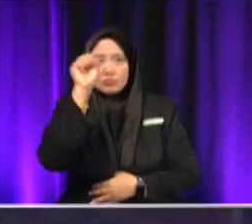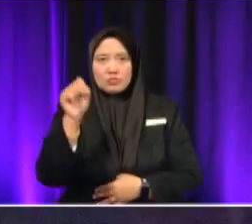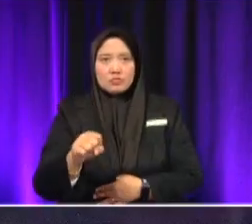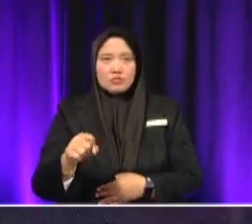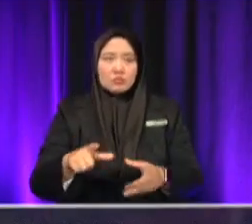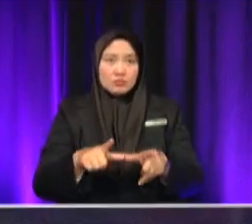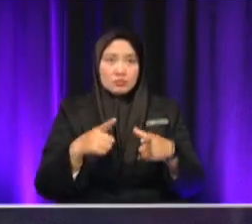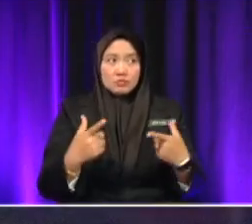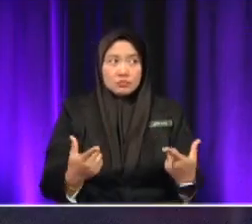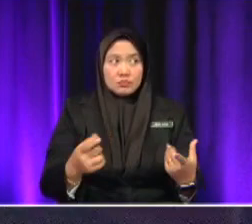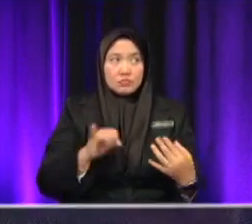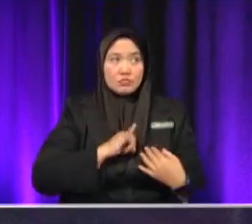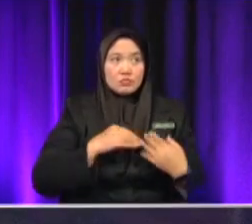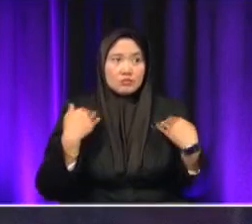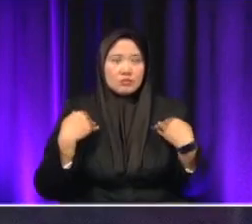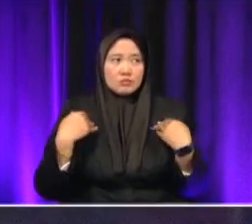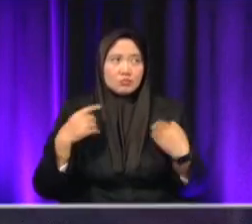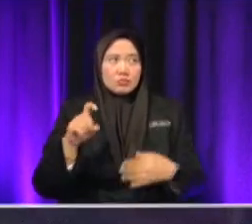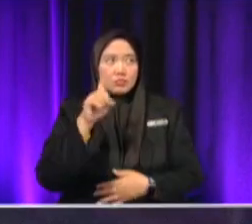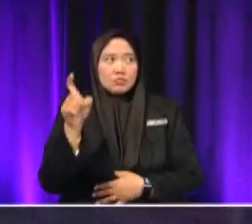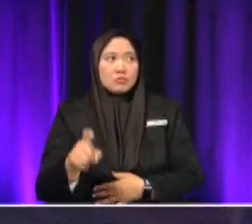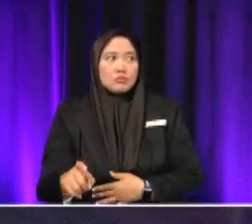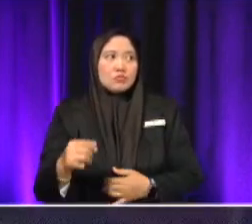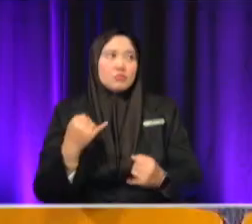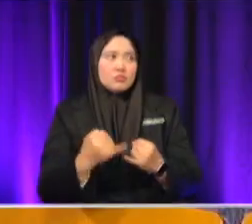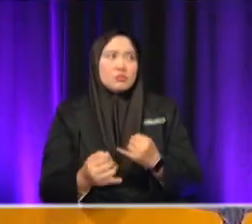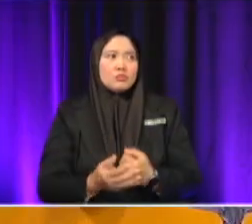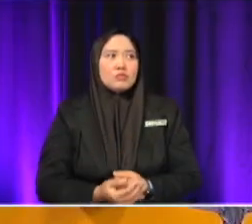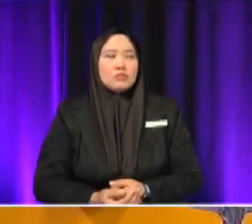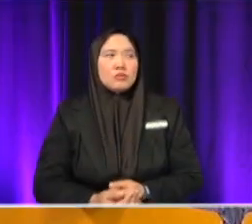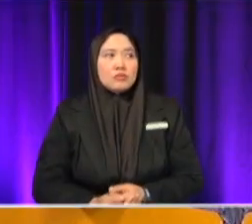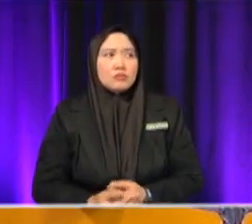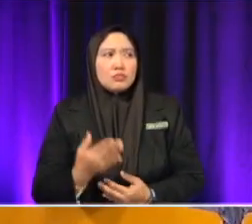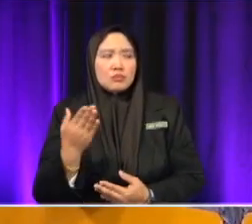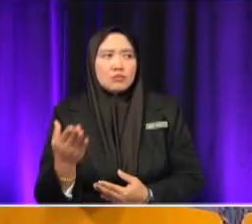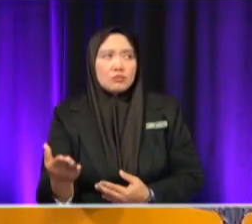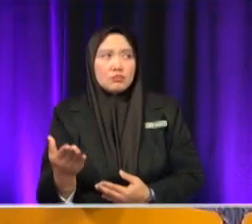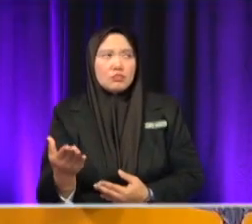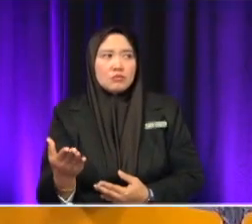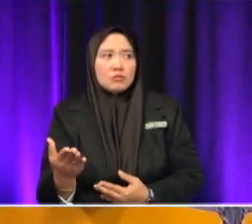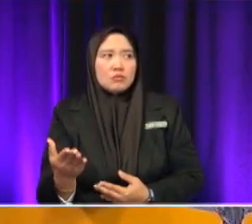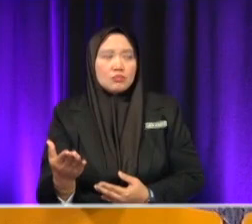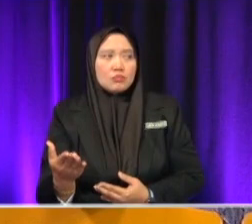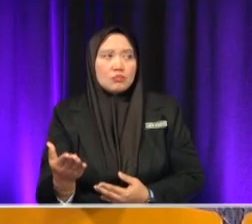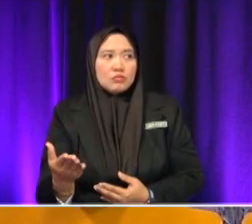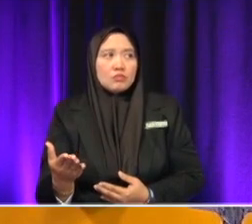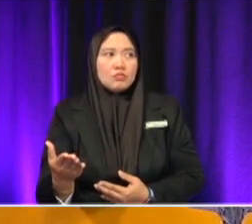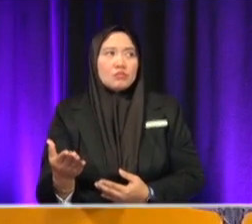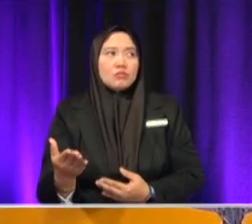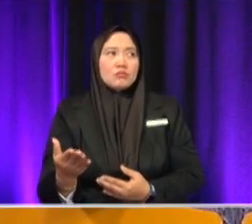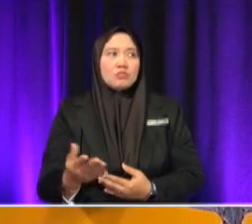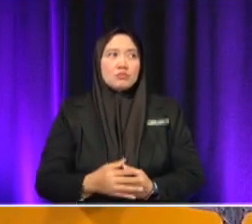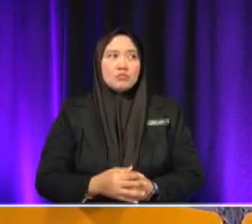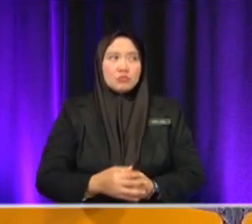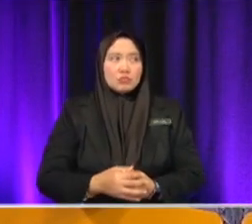have this one final question, which is, have you ever considered using your money